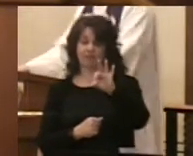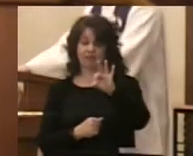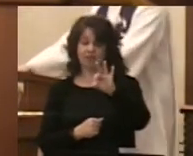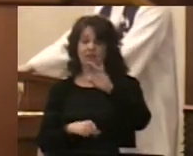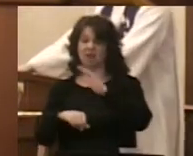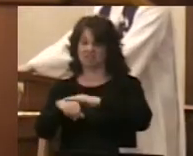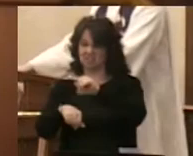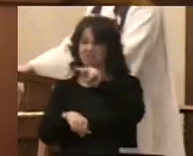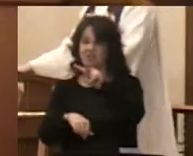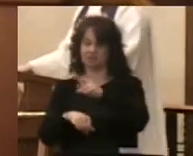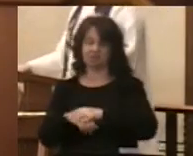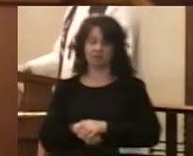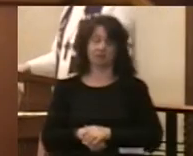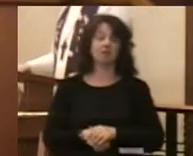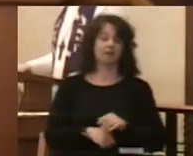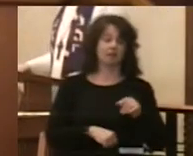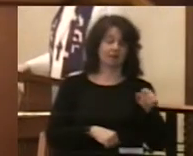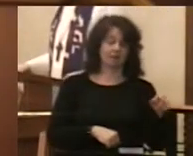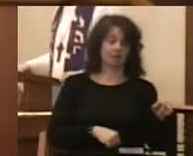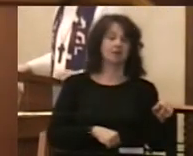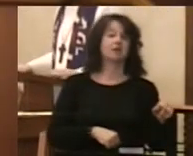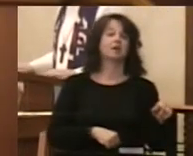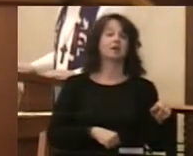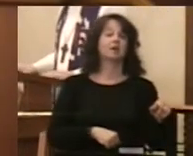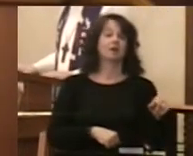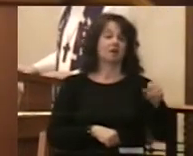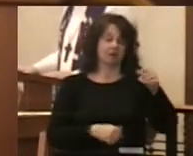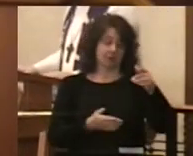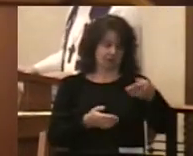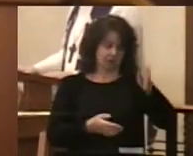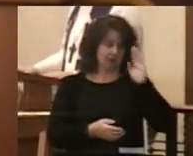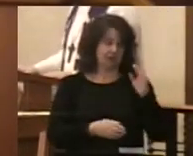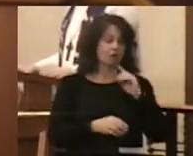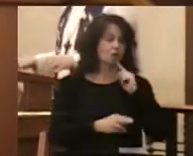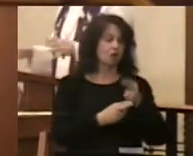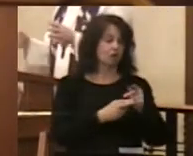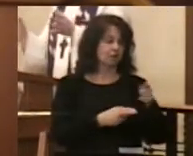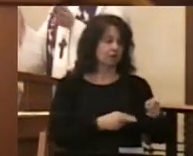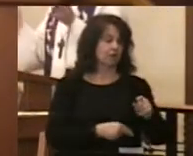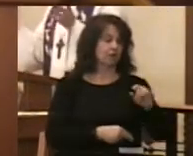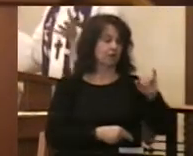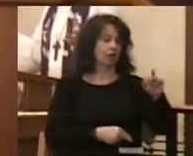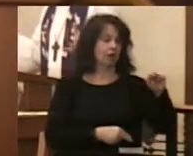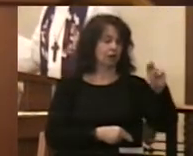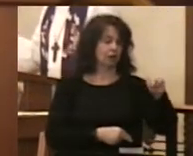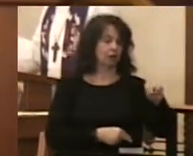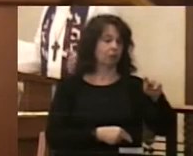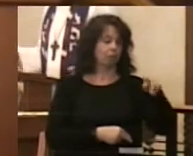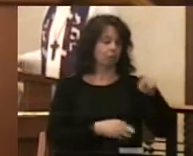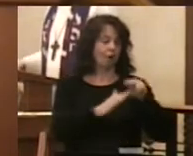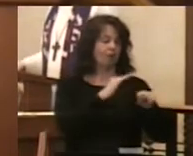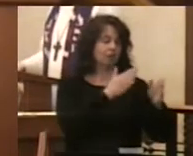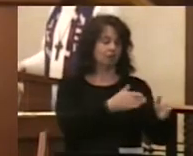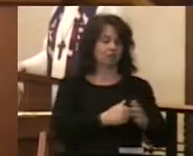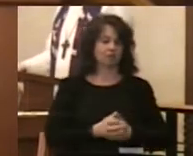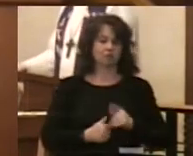Well, God calls Jeremiah the Iron Prophet. Have you ever heard of a Jeremiad?